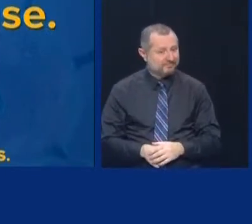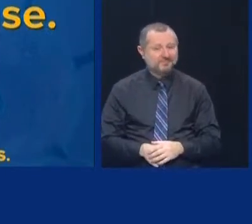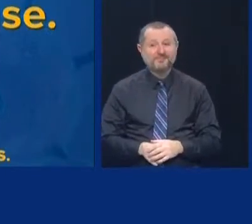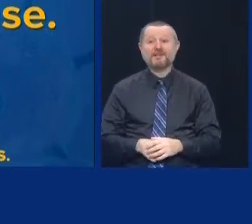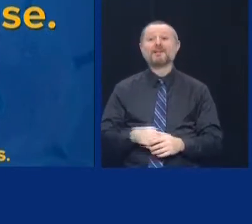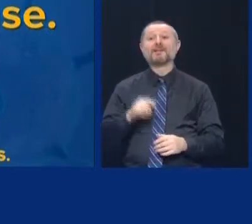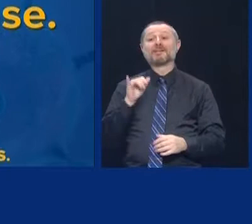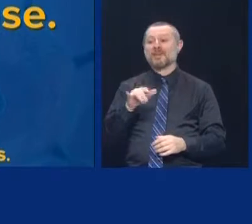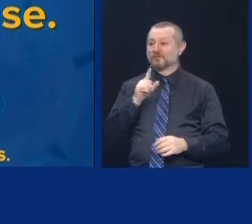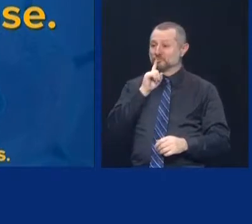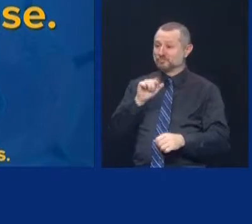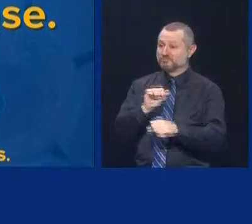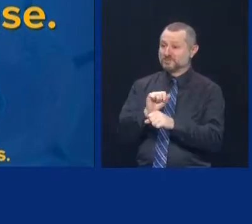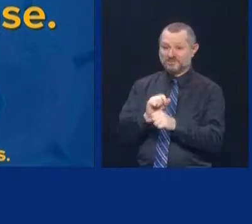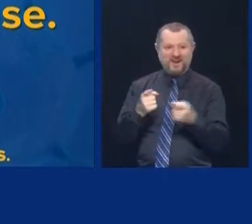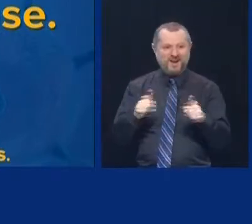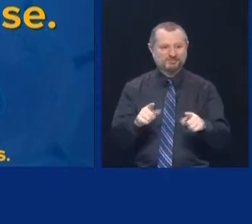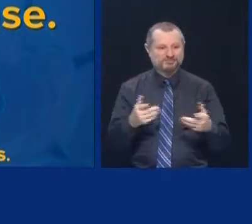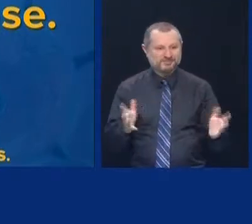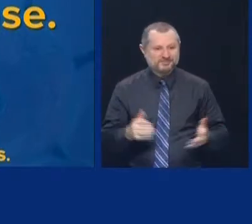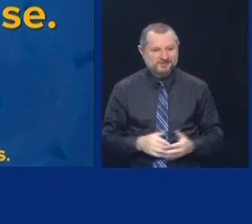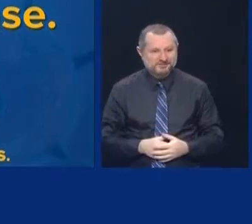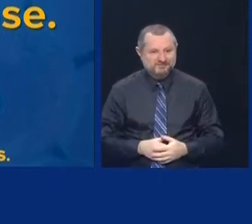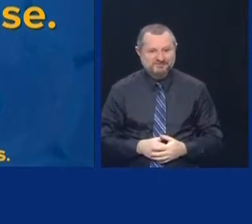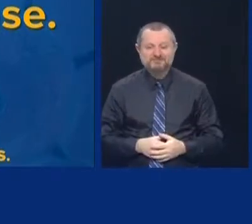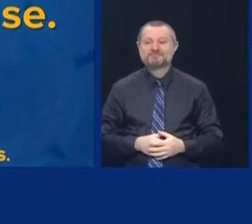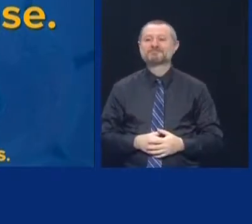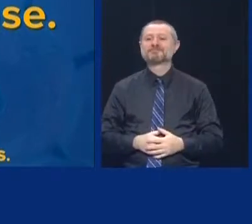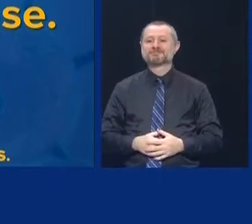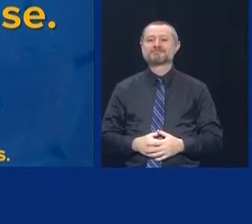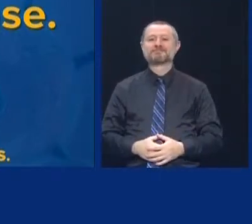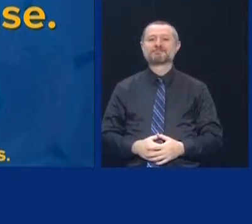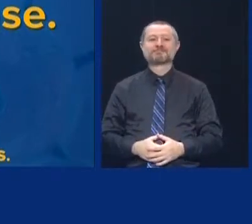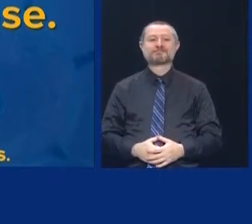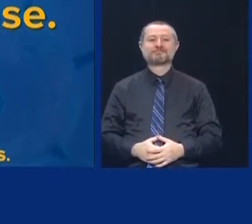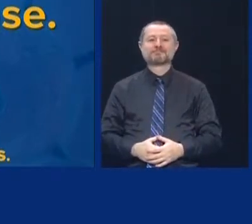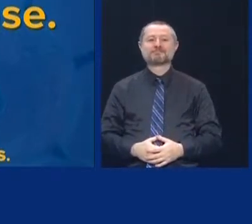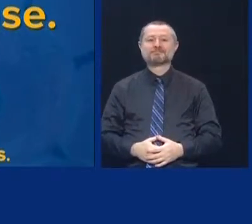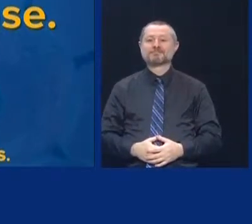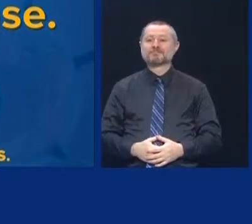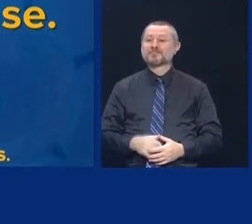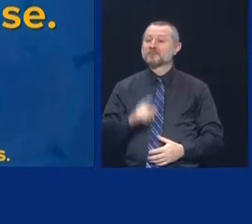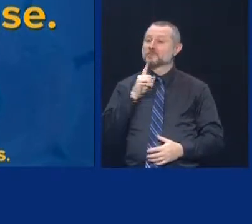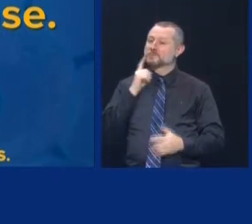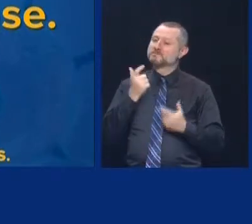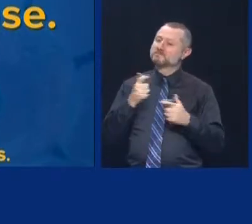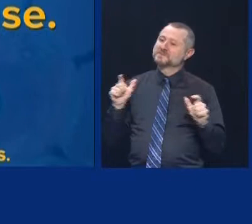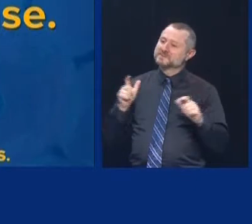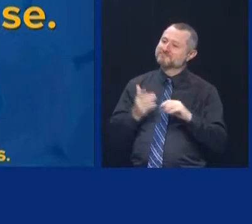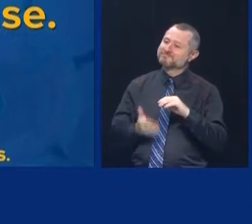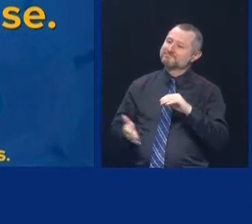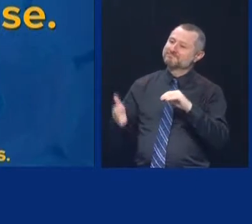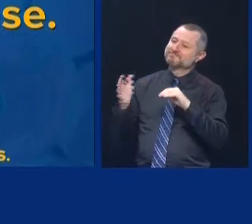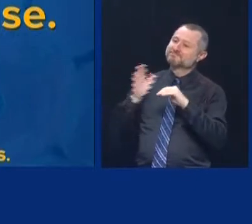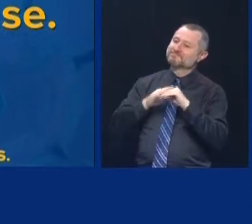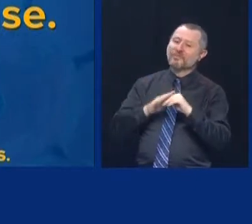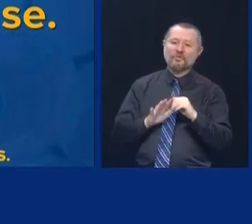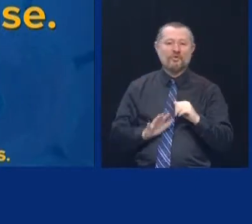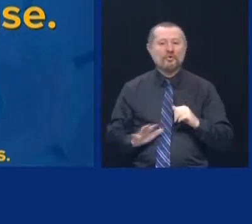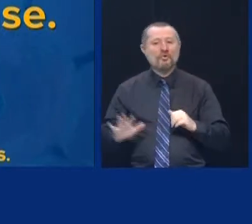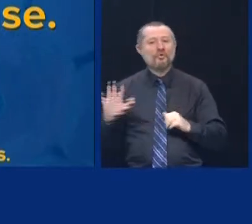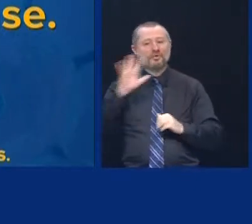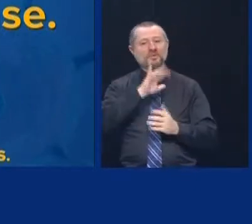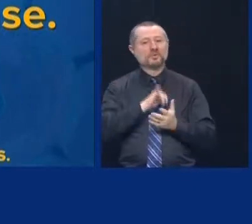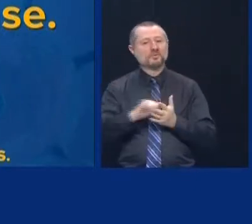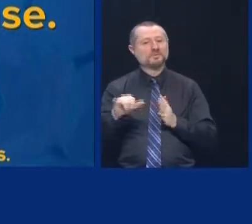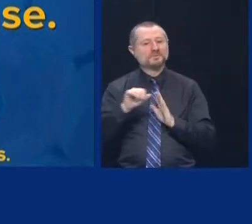exactly what we're seeing. We have tremendous increases statewide here